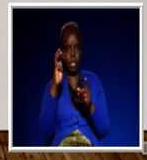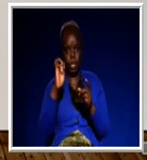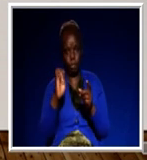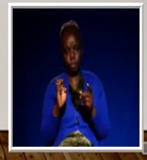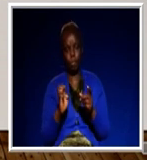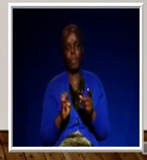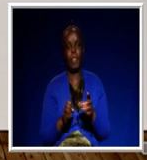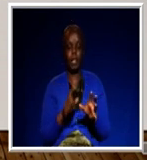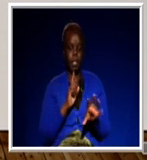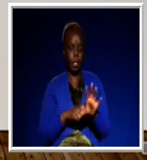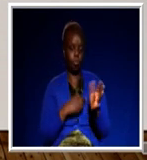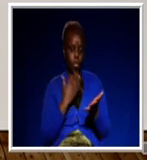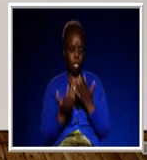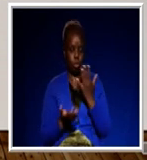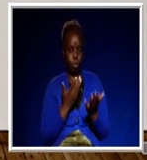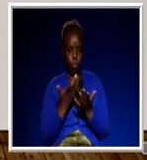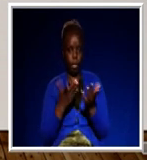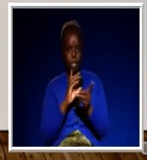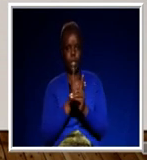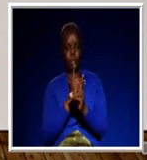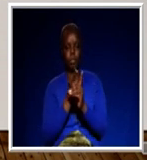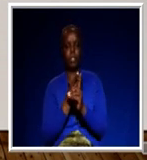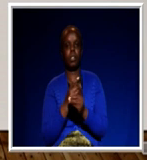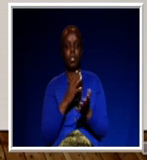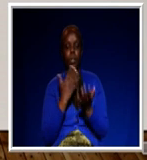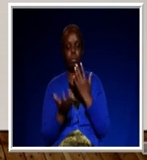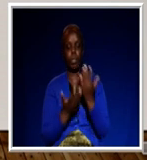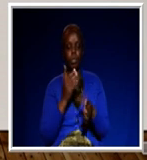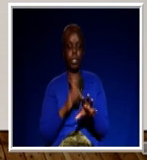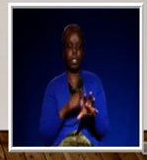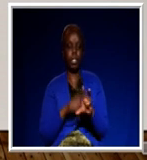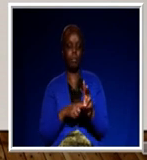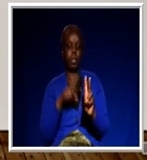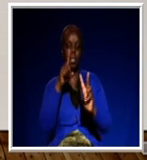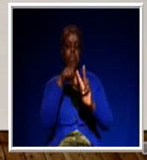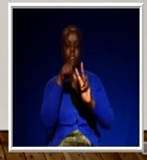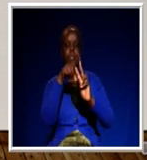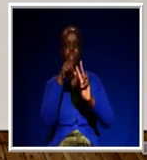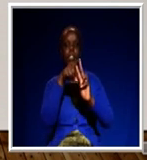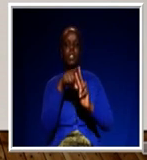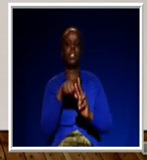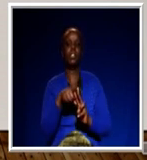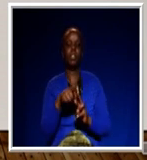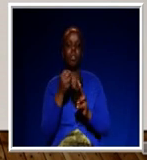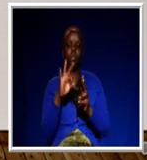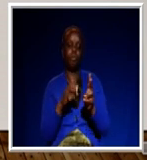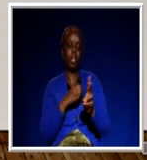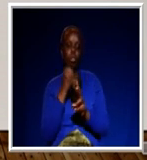when we compare the variation between time and velocity of an